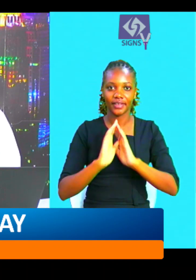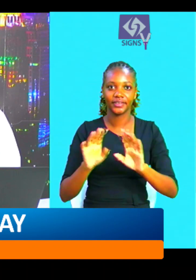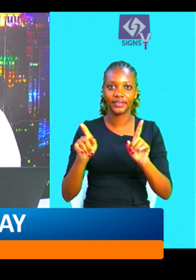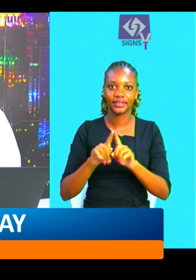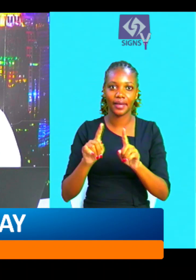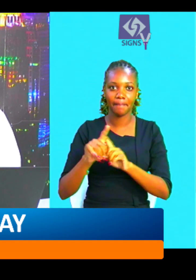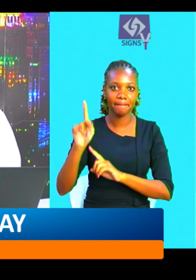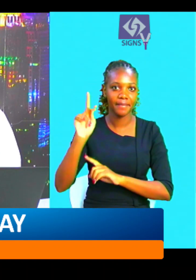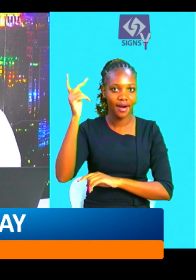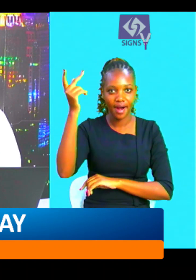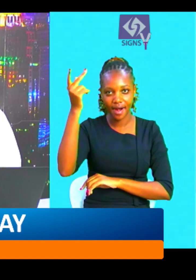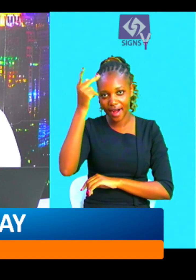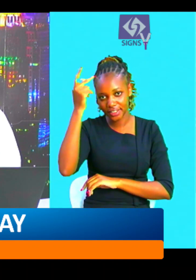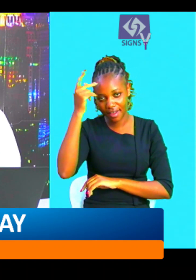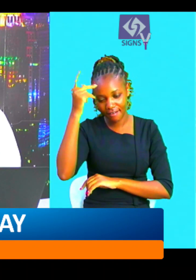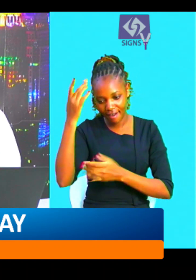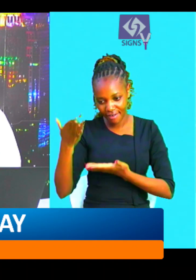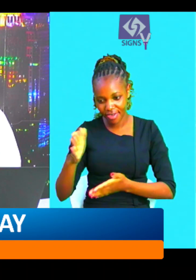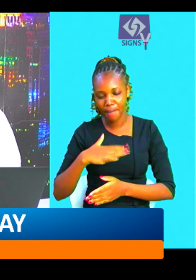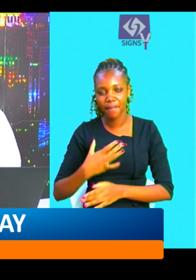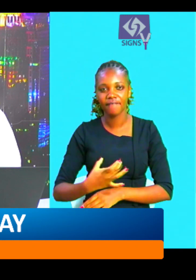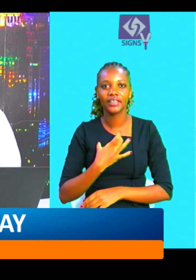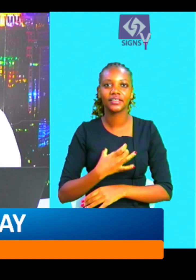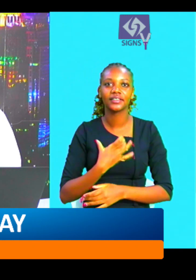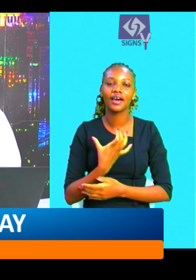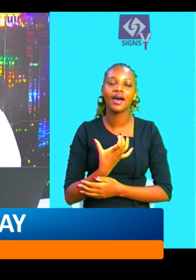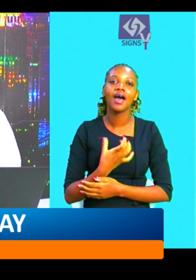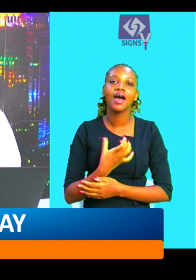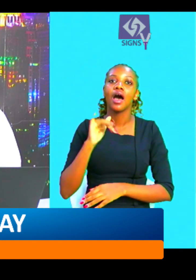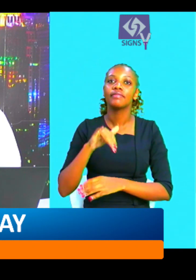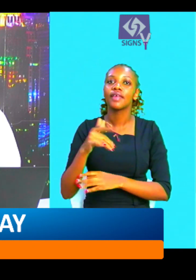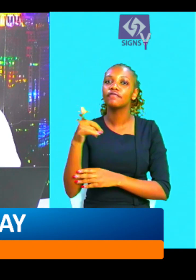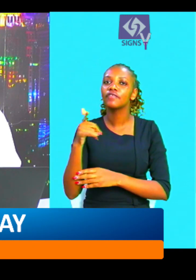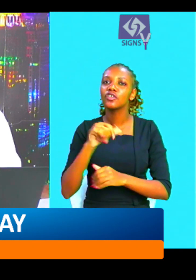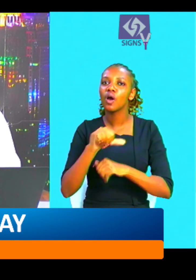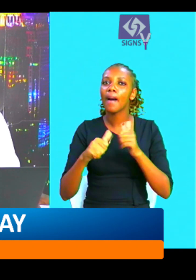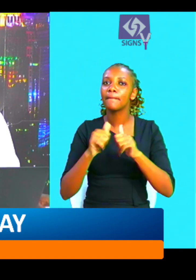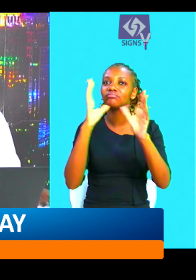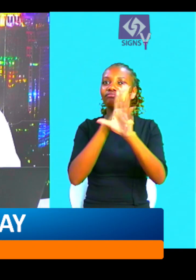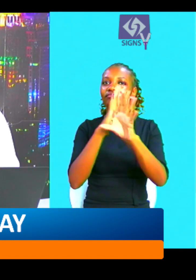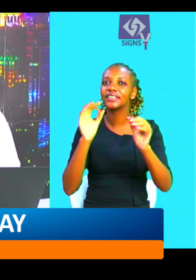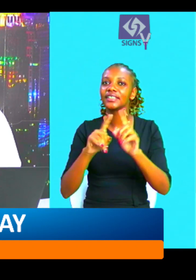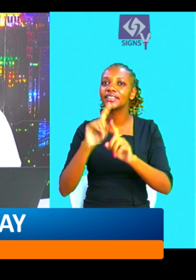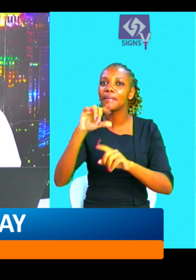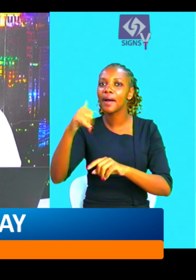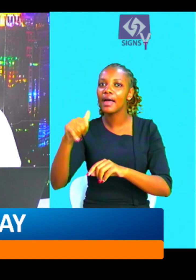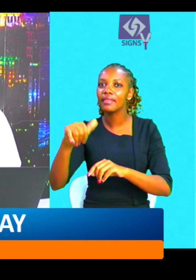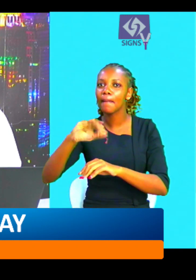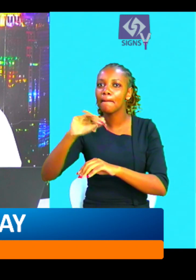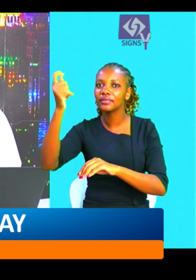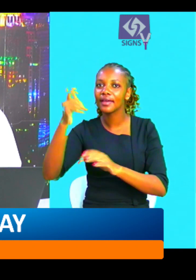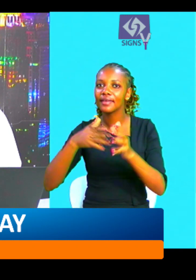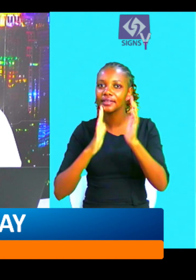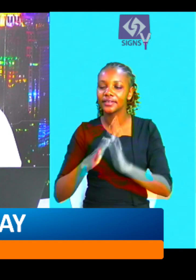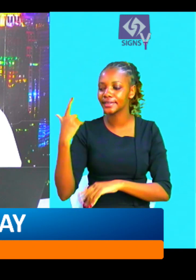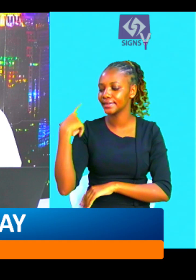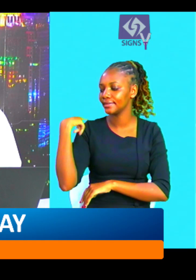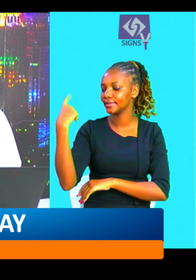na tutaendelea kupeleka maendeleo. And on those sentiments from